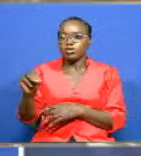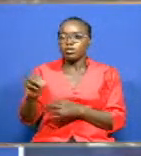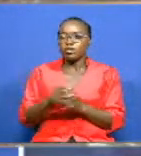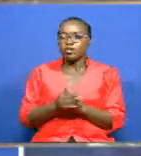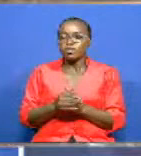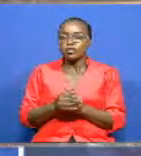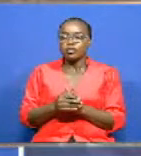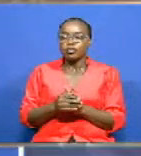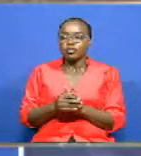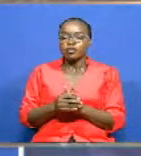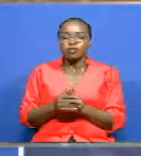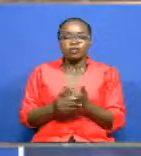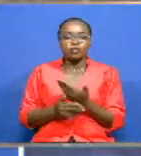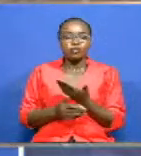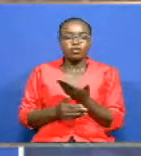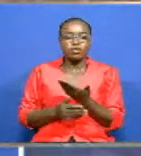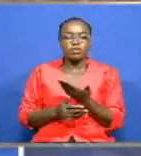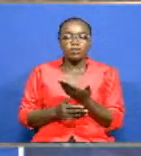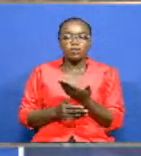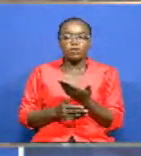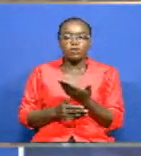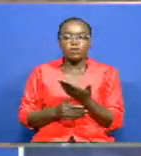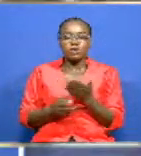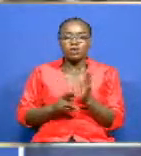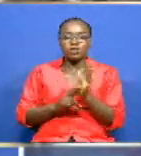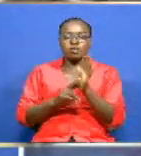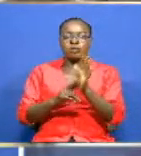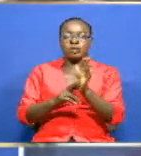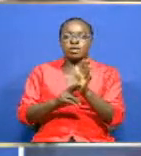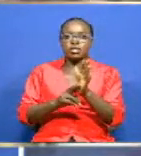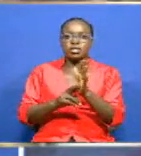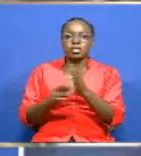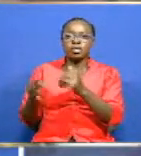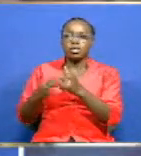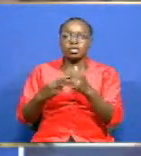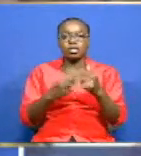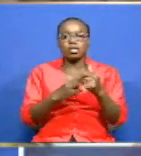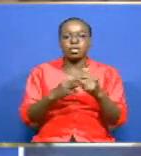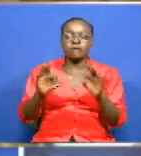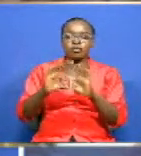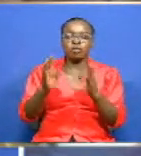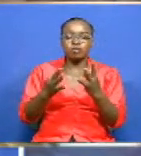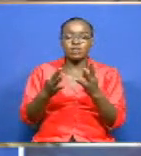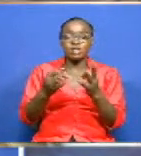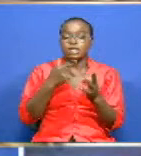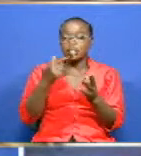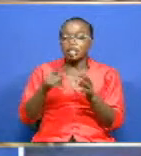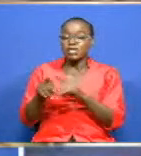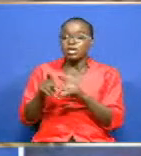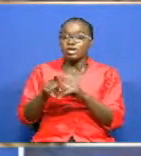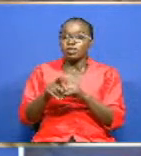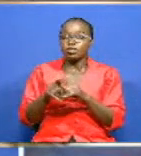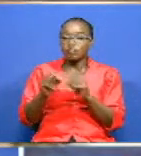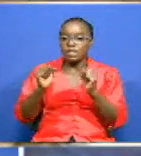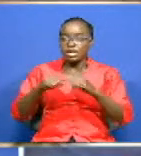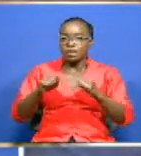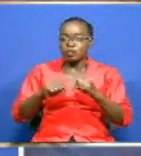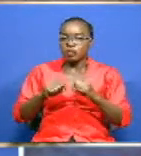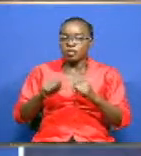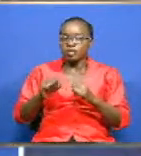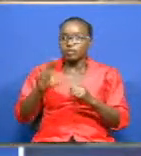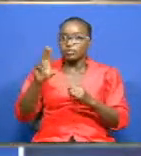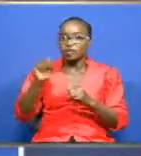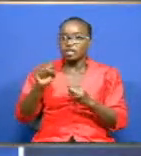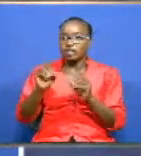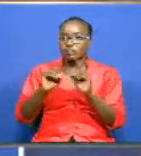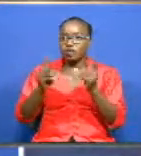Manuel von Riebeck of Riebeck Law Chartered, who represents at least 88 families, revealed that according to the settlement agreement of the U.S. Department